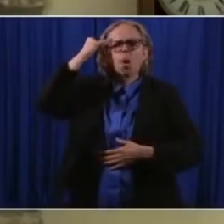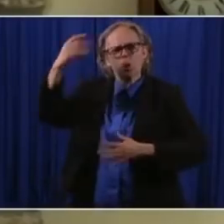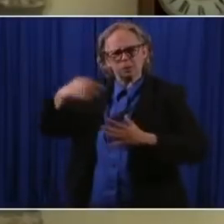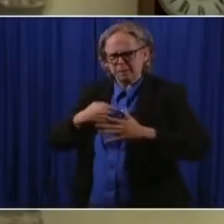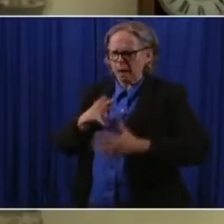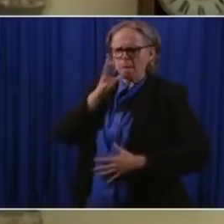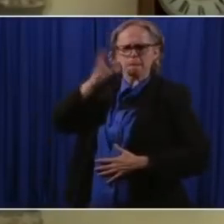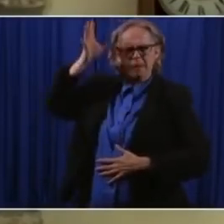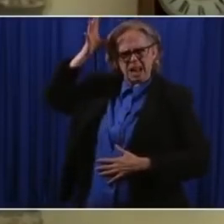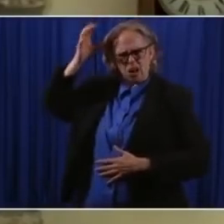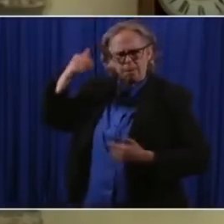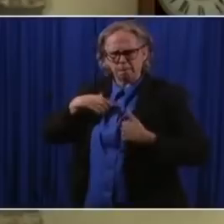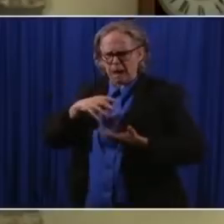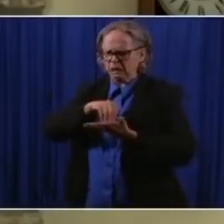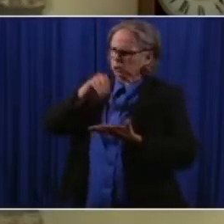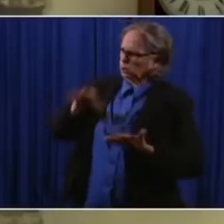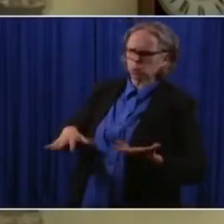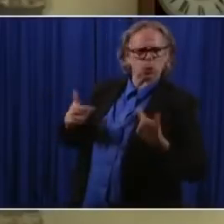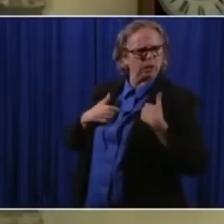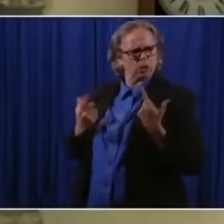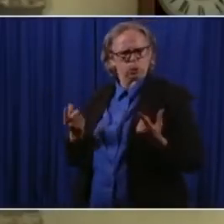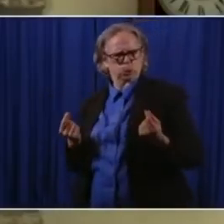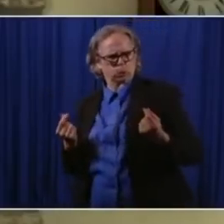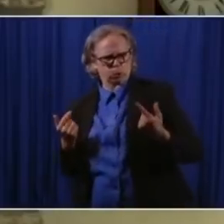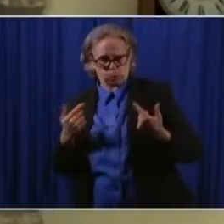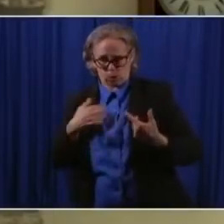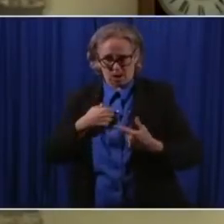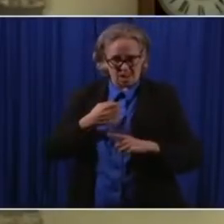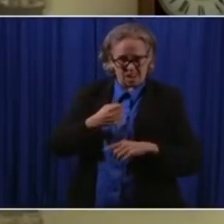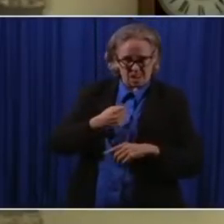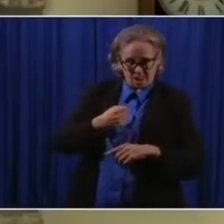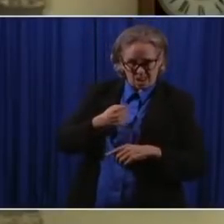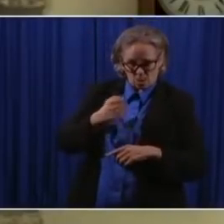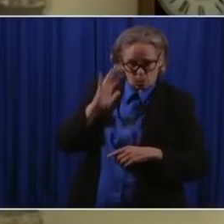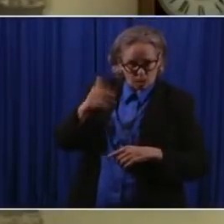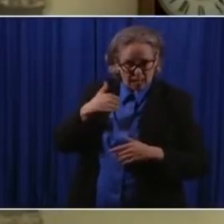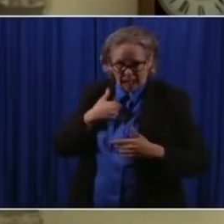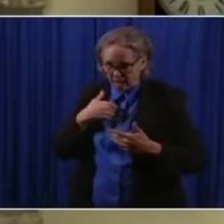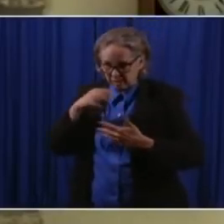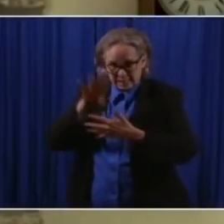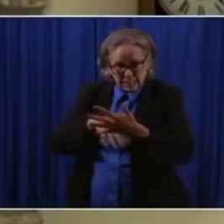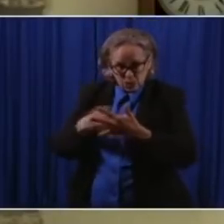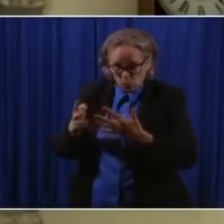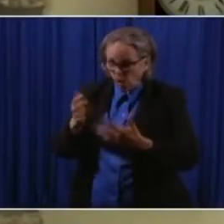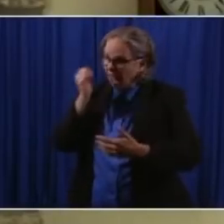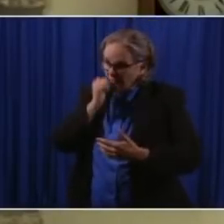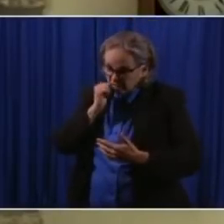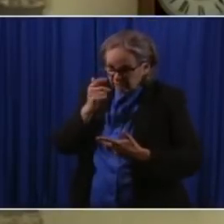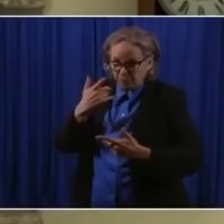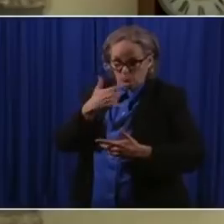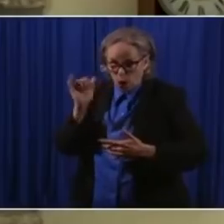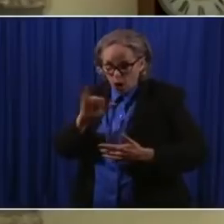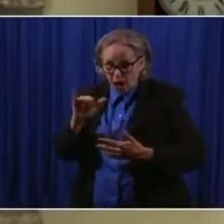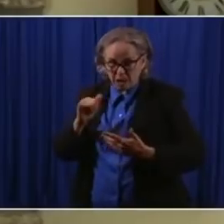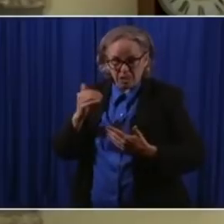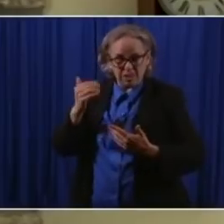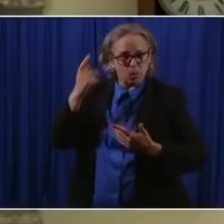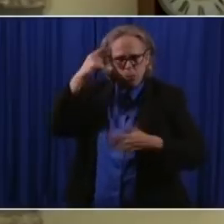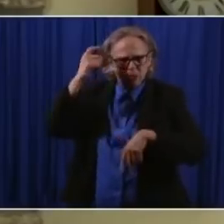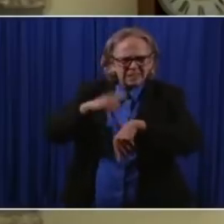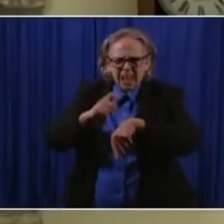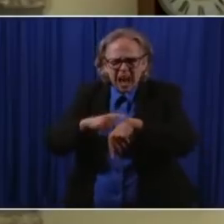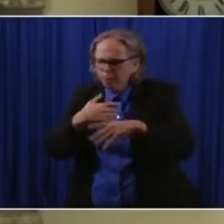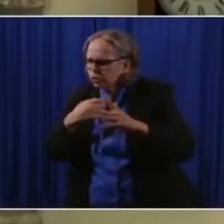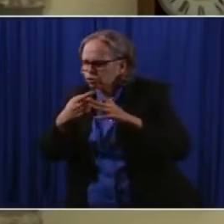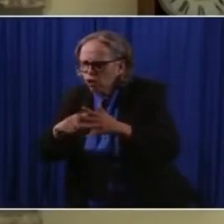a student. So that student will have a schedule that they'll know that their classes, what time do classes